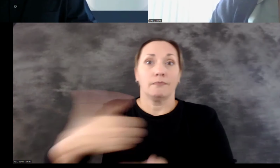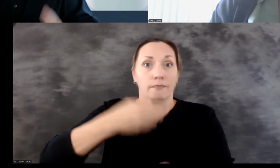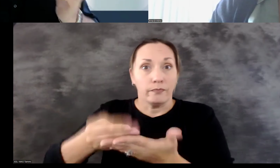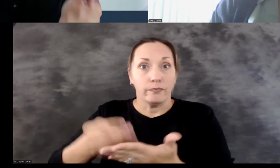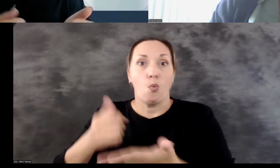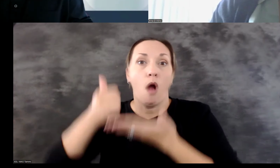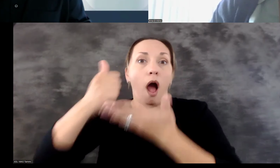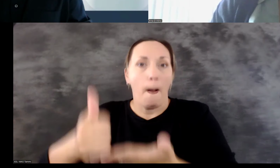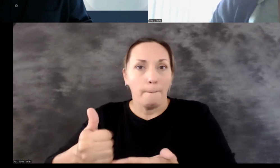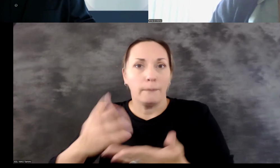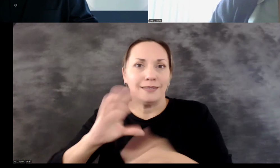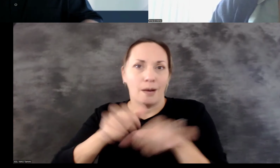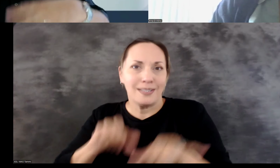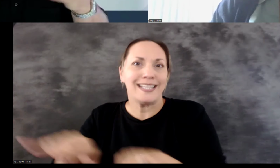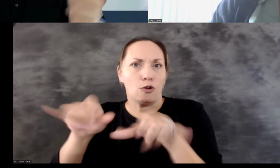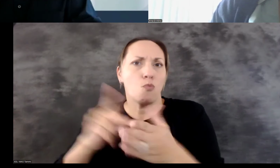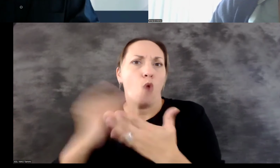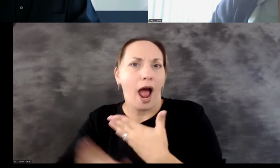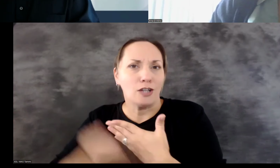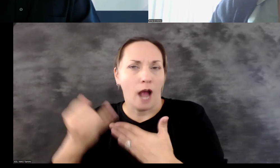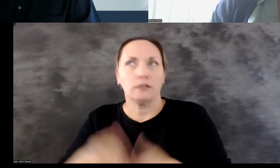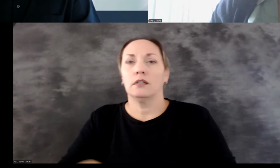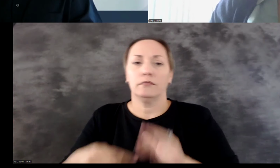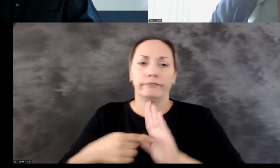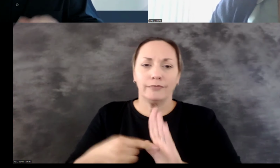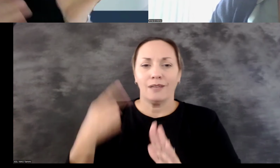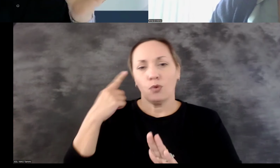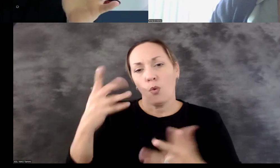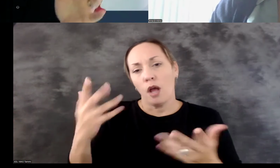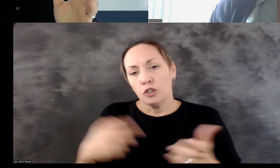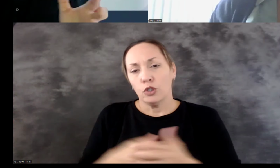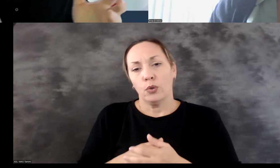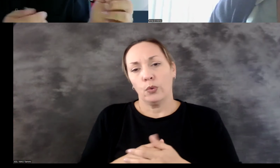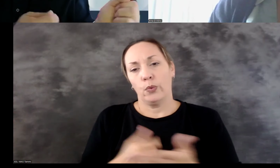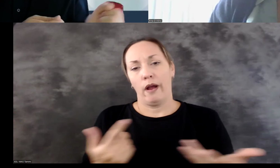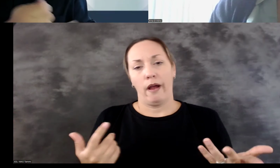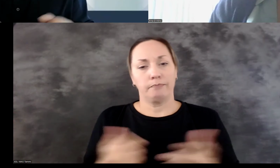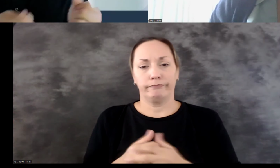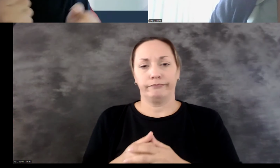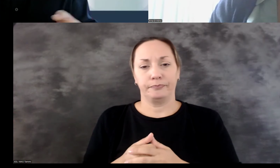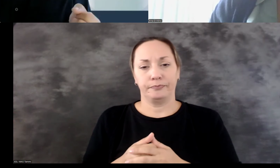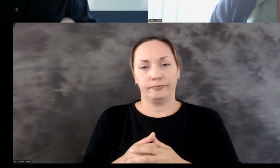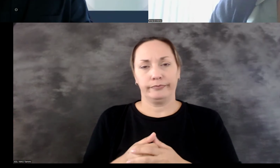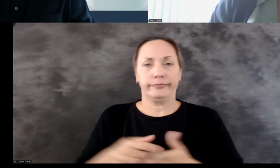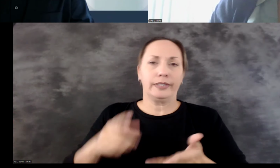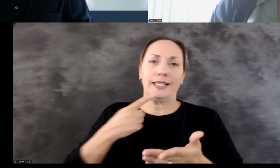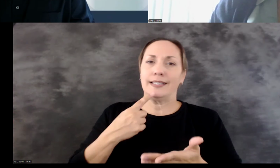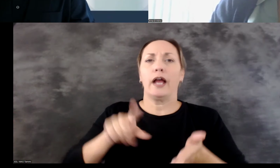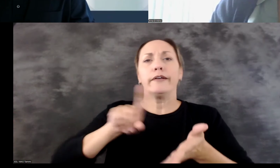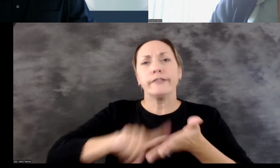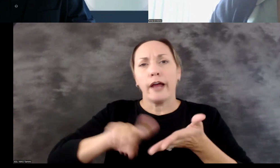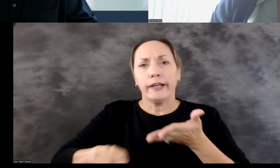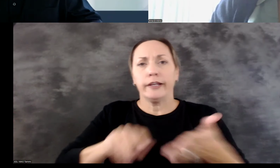projects. So, for example, if we wanted to run a usability testing study on how the label is